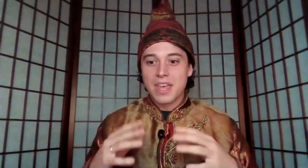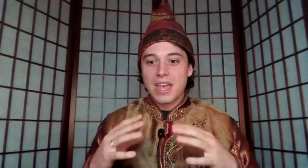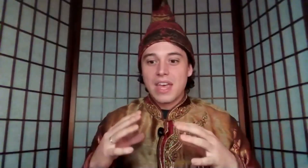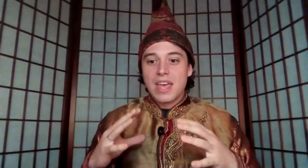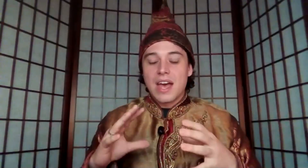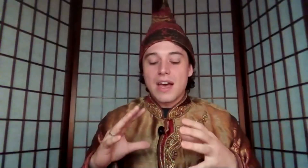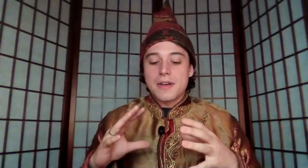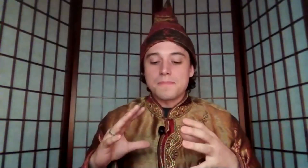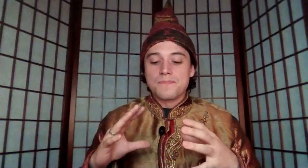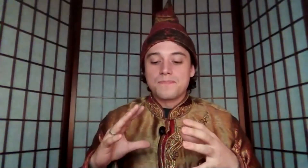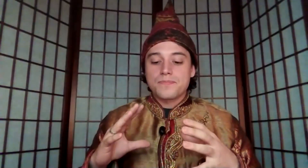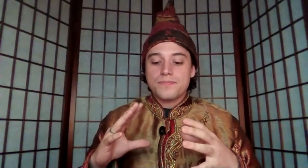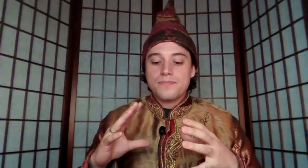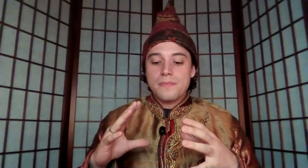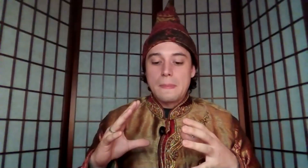veil.